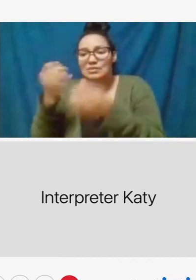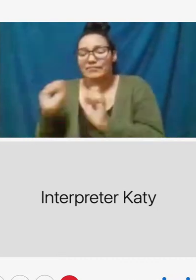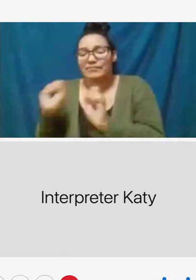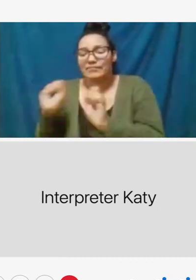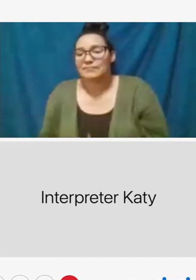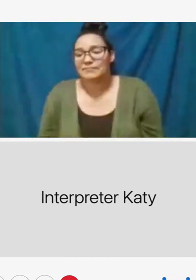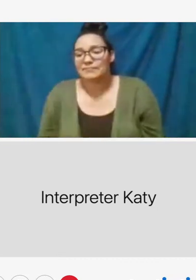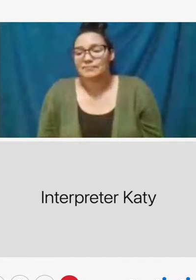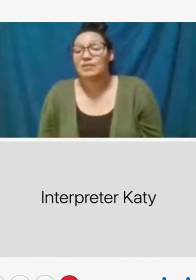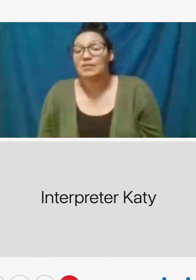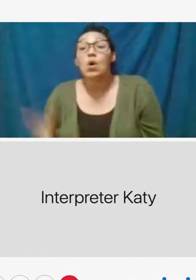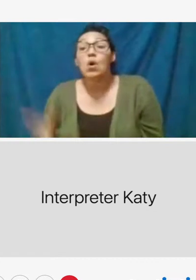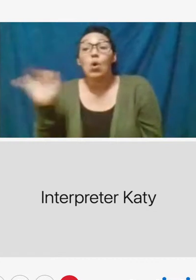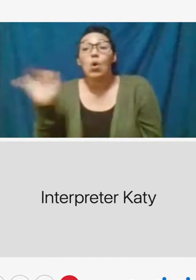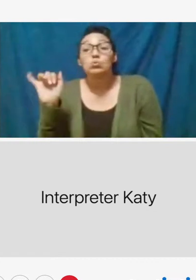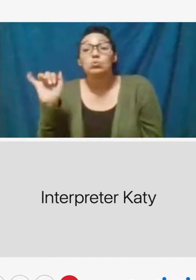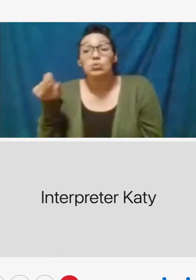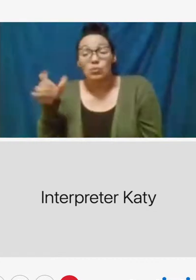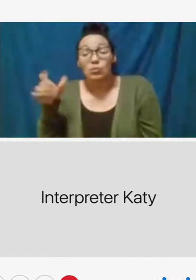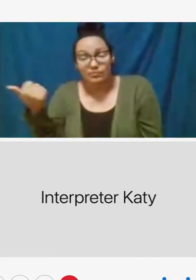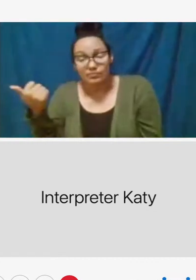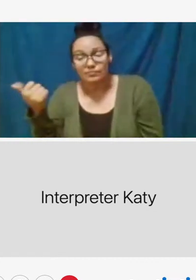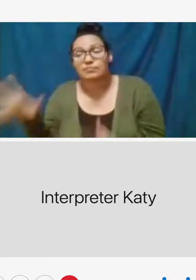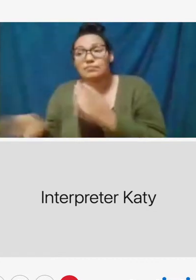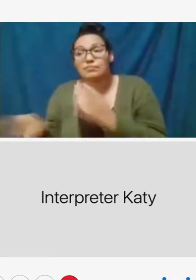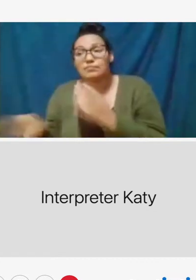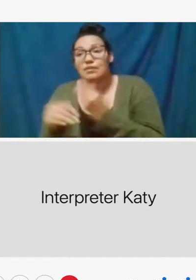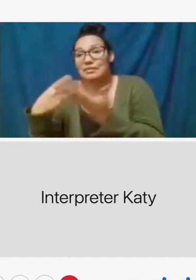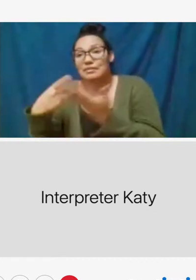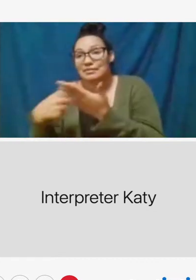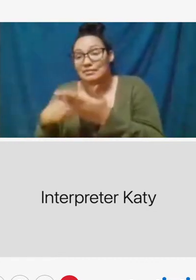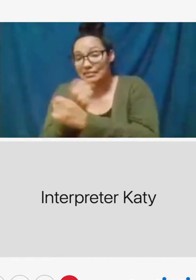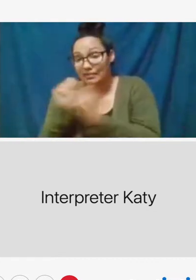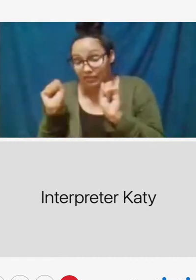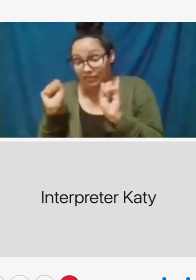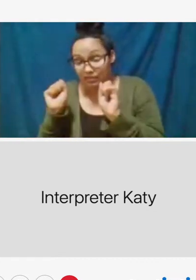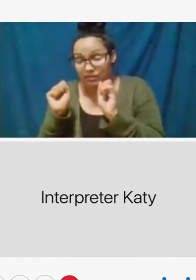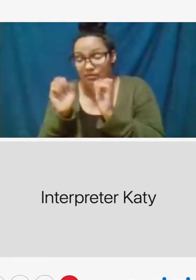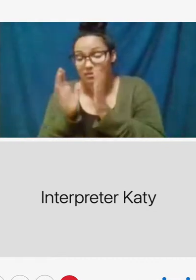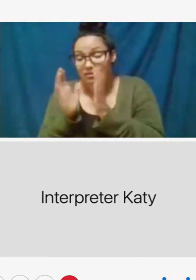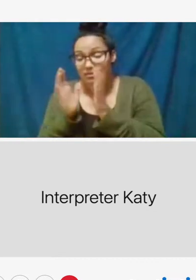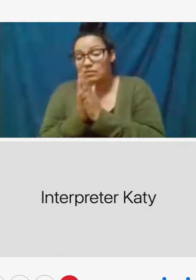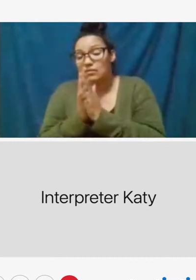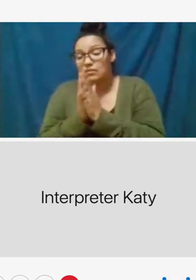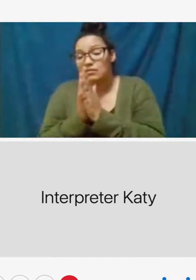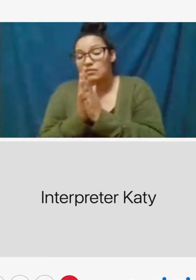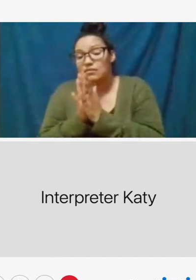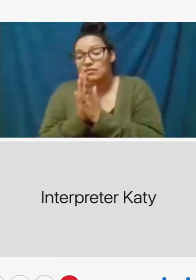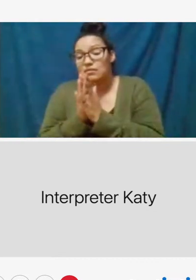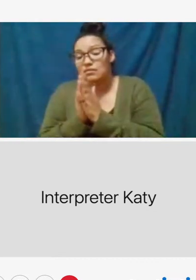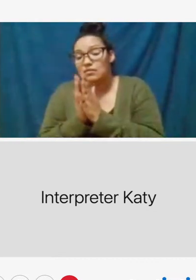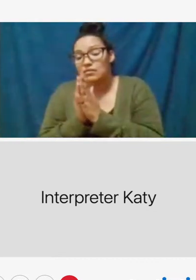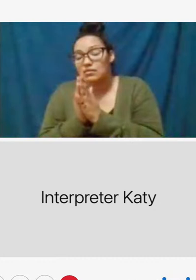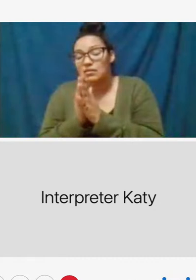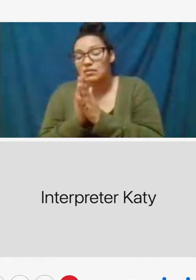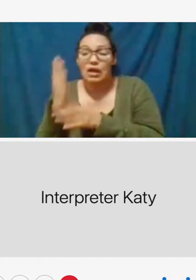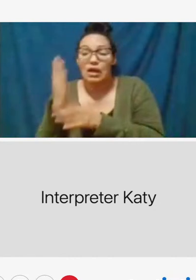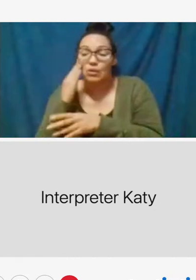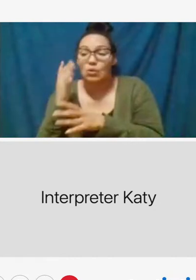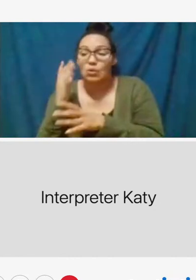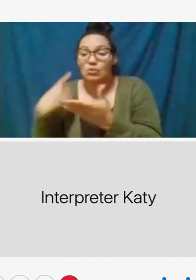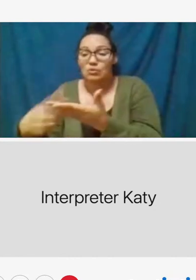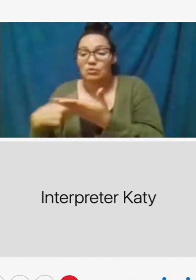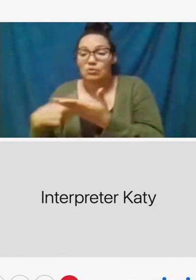note talking about safety uh I know I've been in conversation with uh Mr Miranda about getting some more